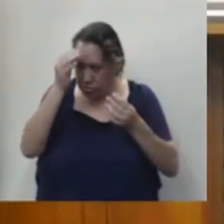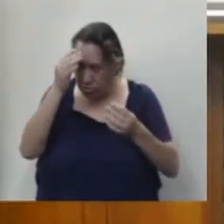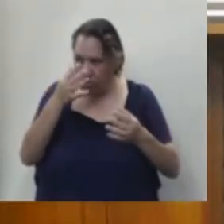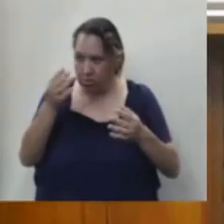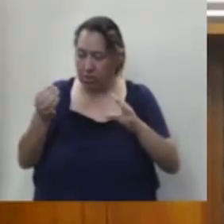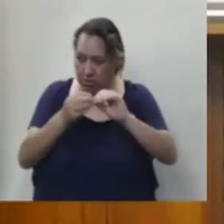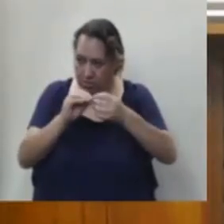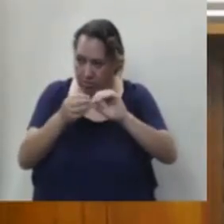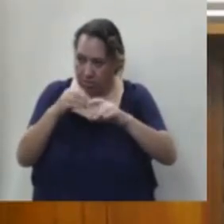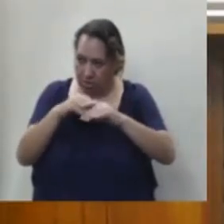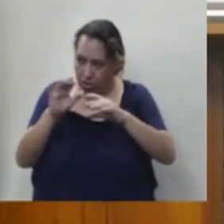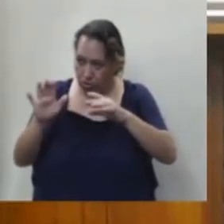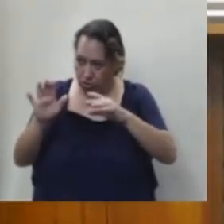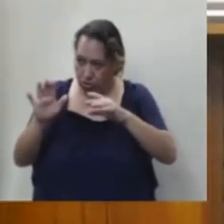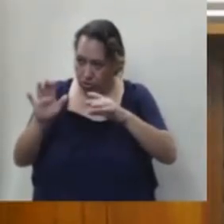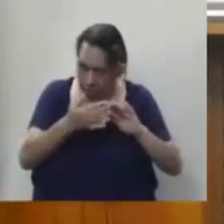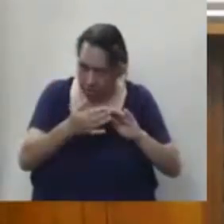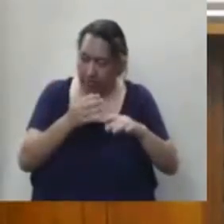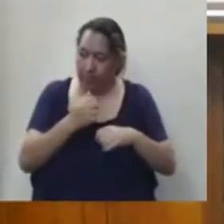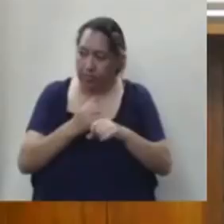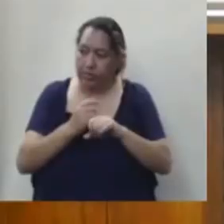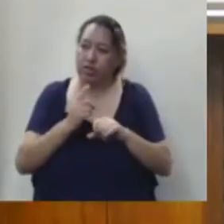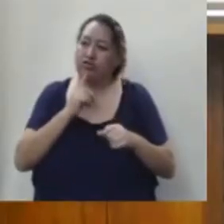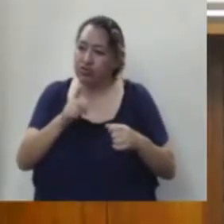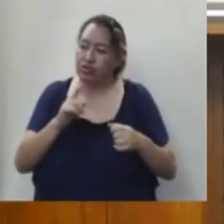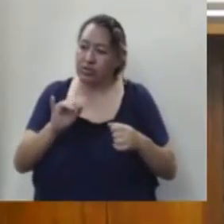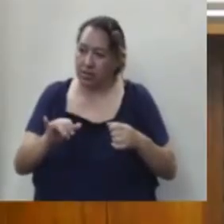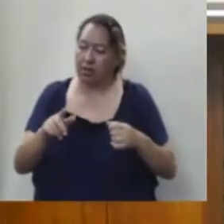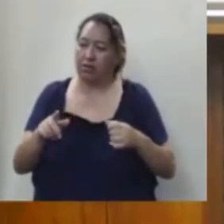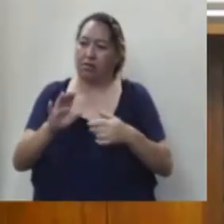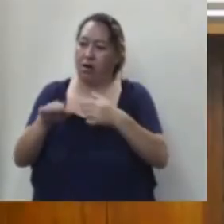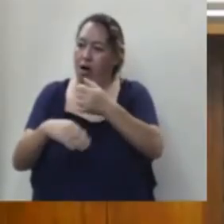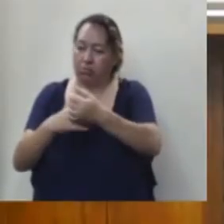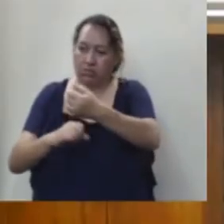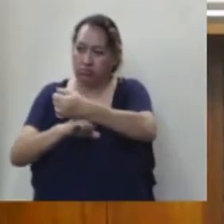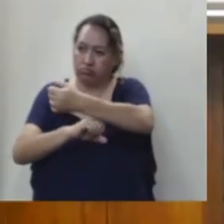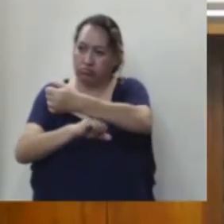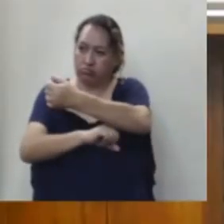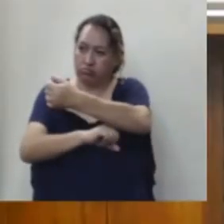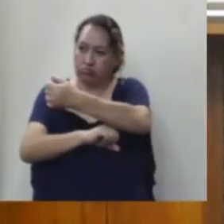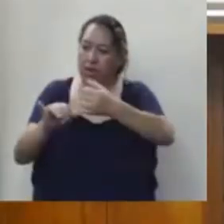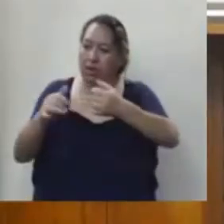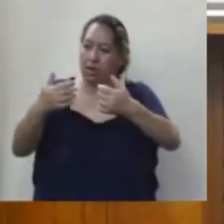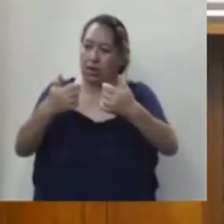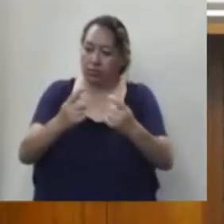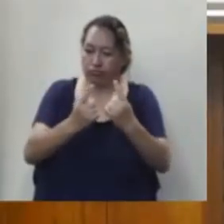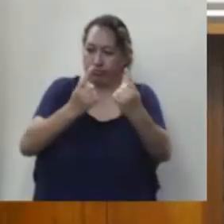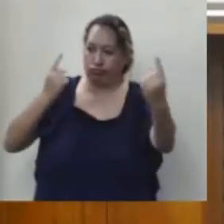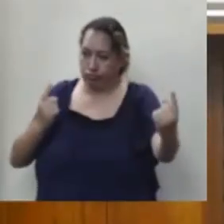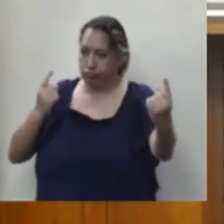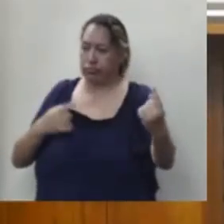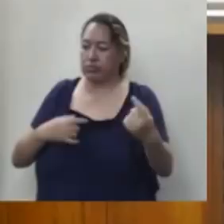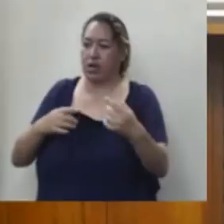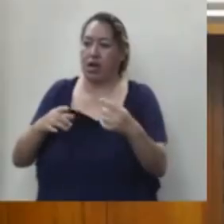community, making sure that the fundamentals of social distancing, the fundamentals of washing your hands, all